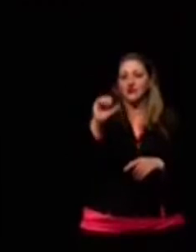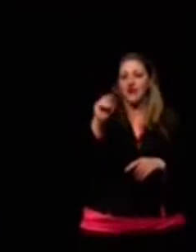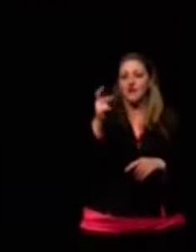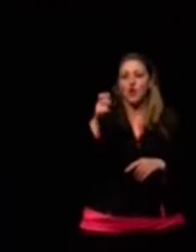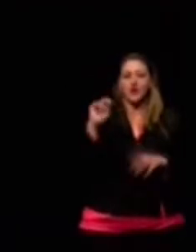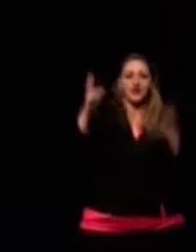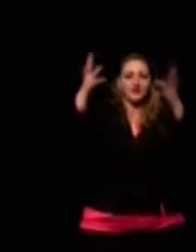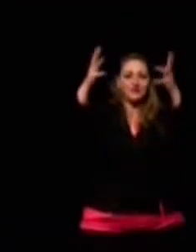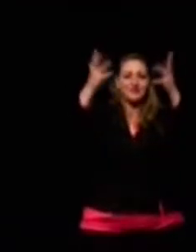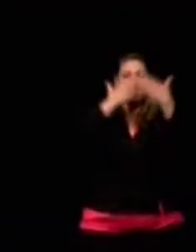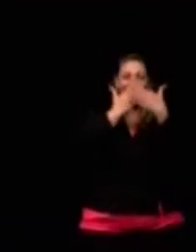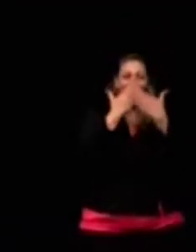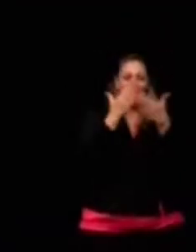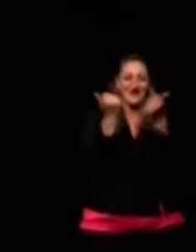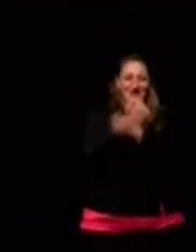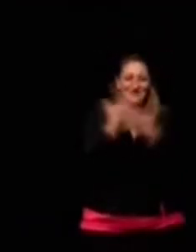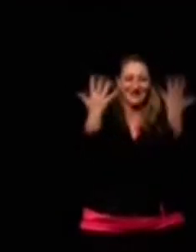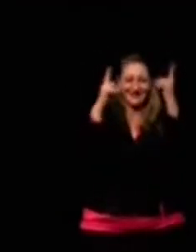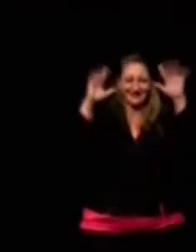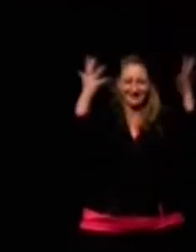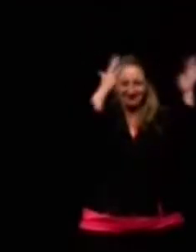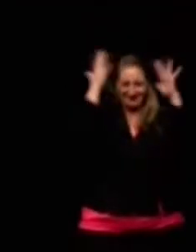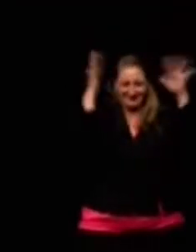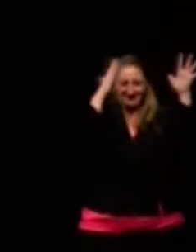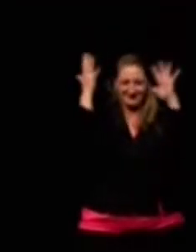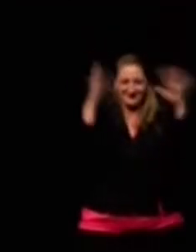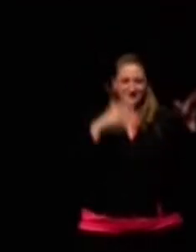everybody. Thank you.